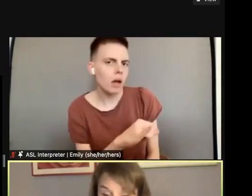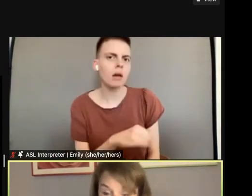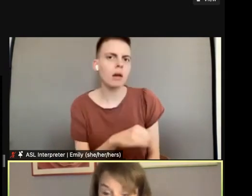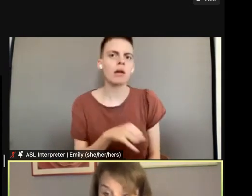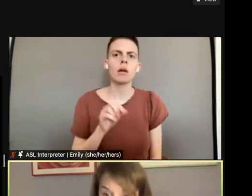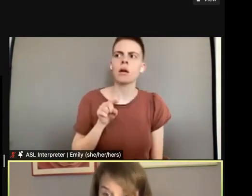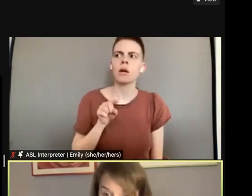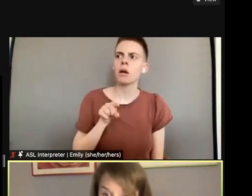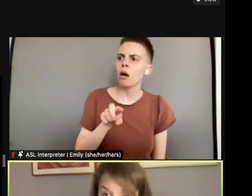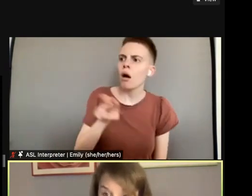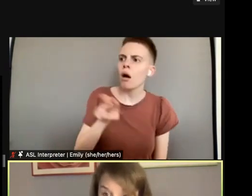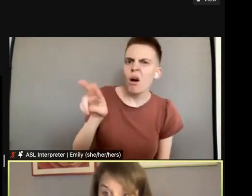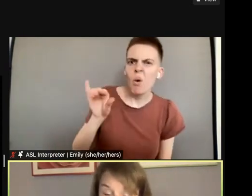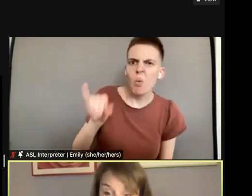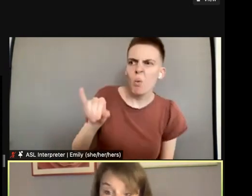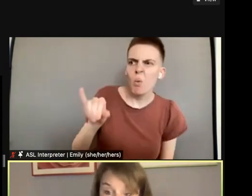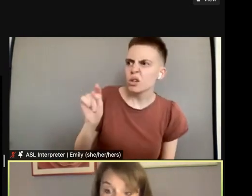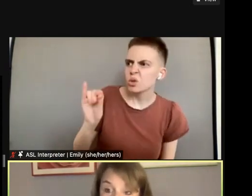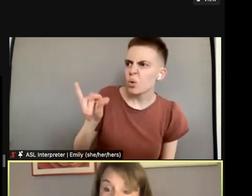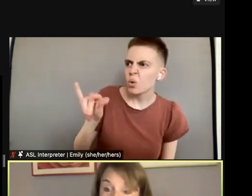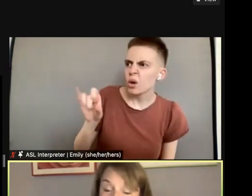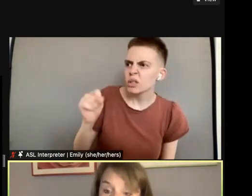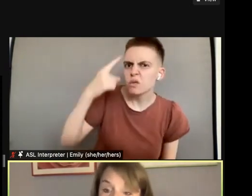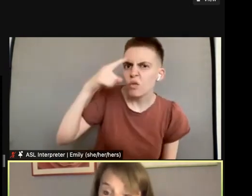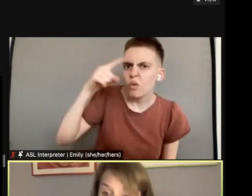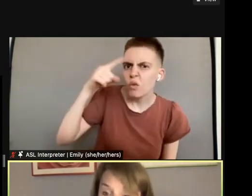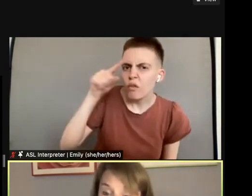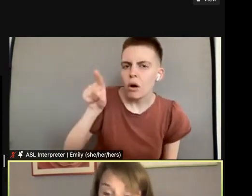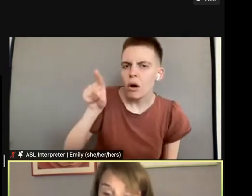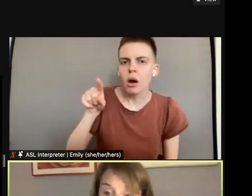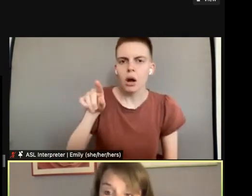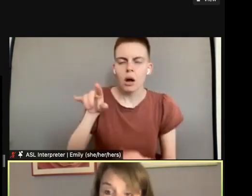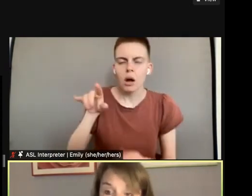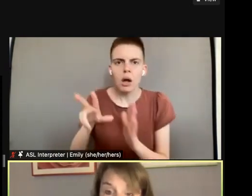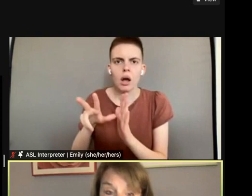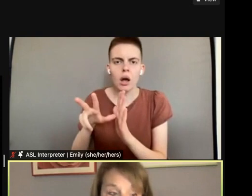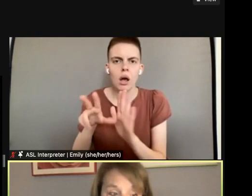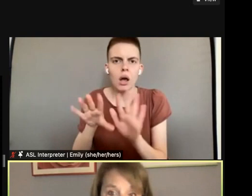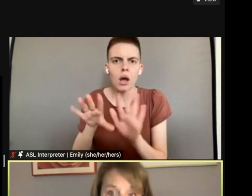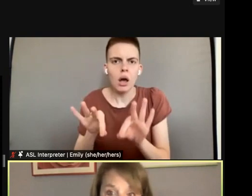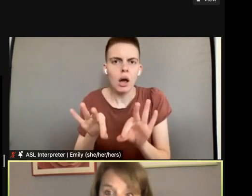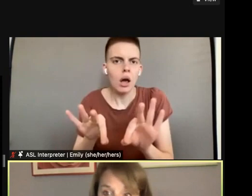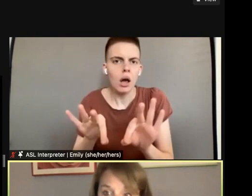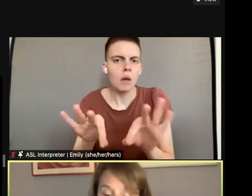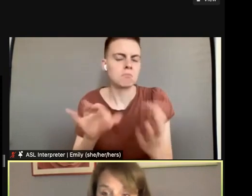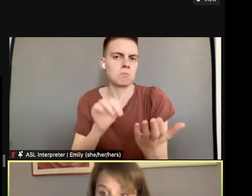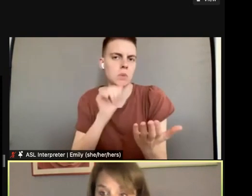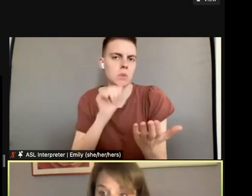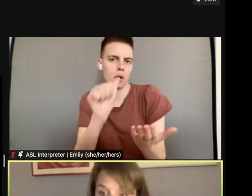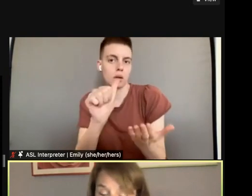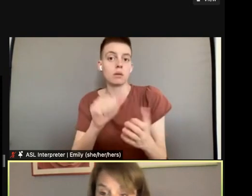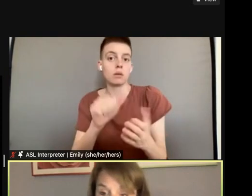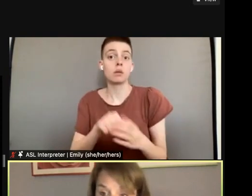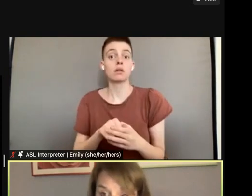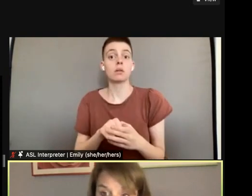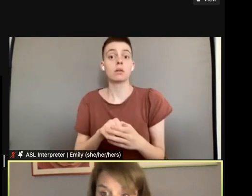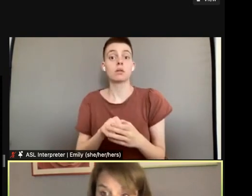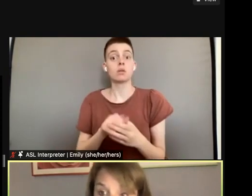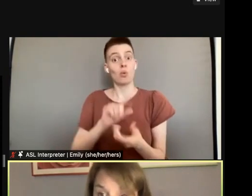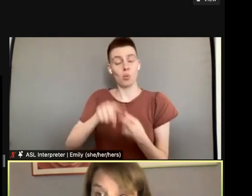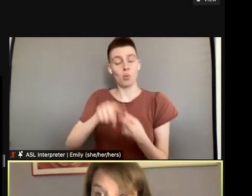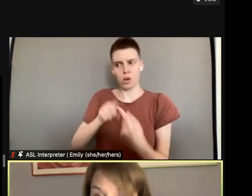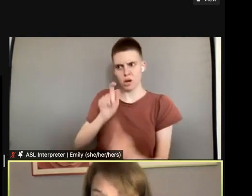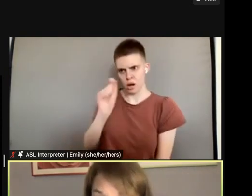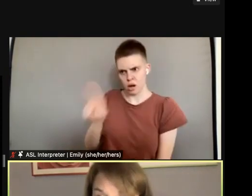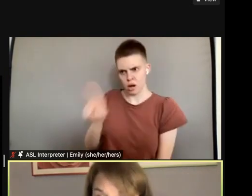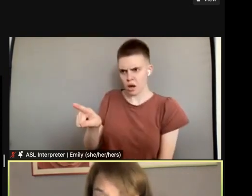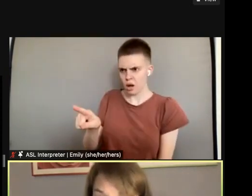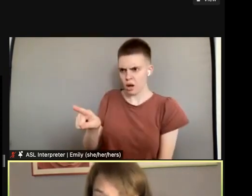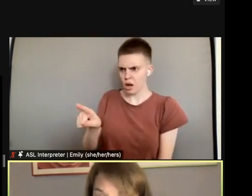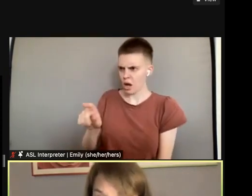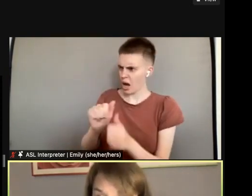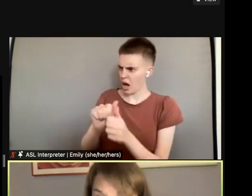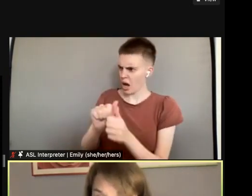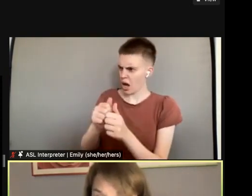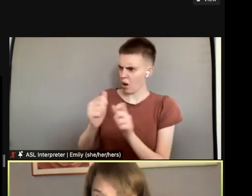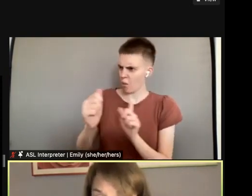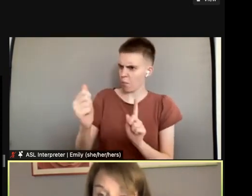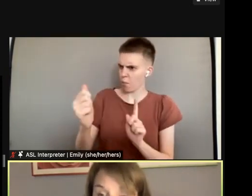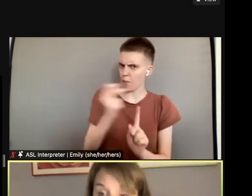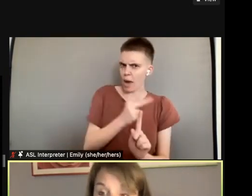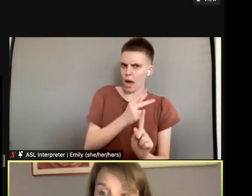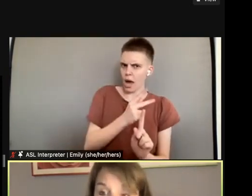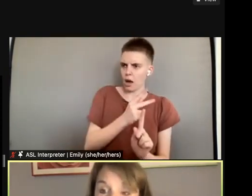assessment space. So when you ask them to retrace their steps, they don't have much to